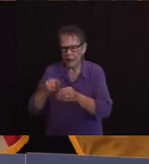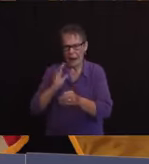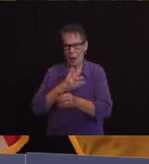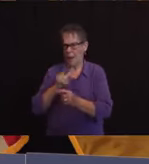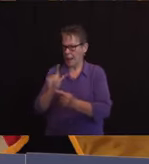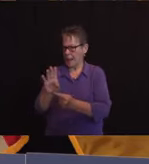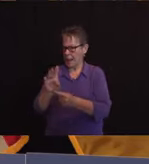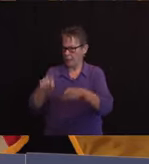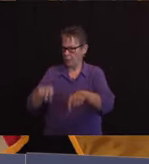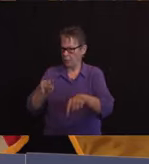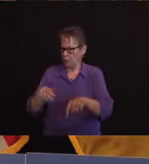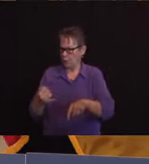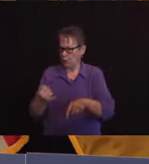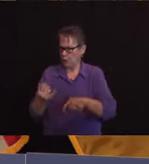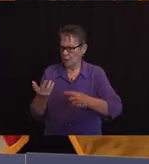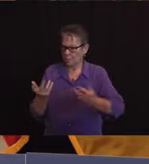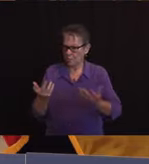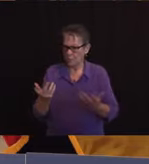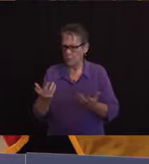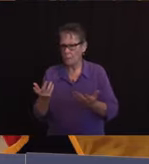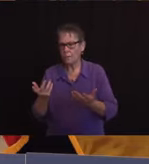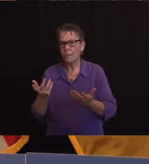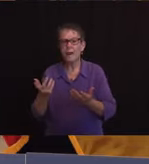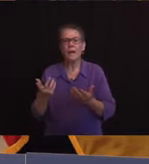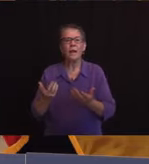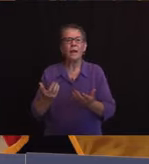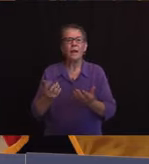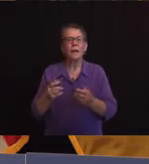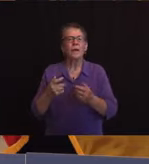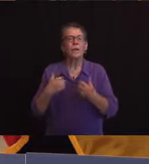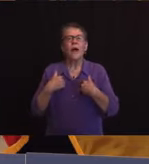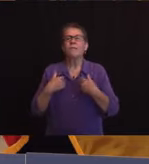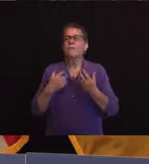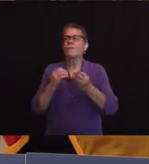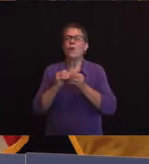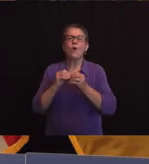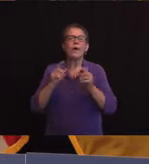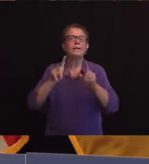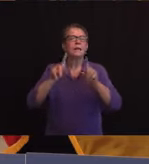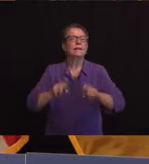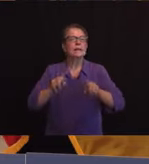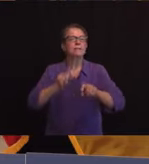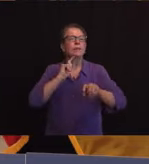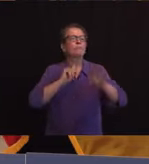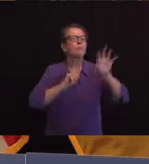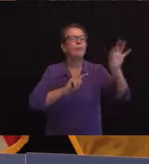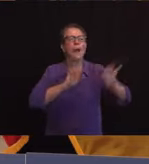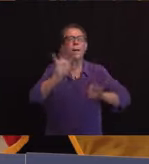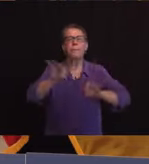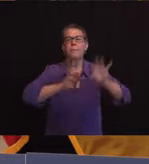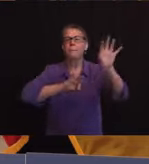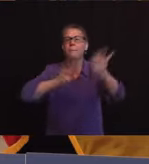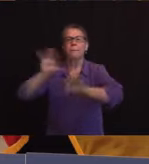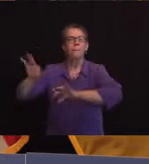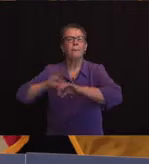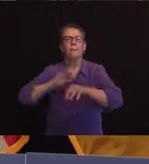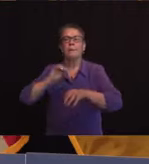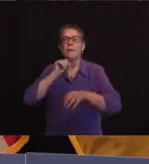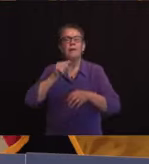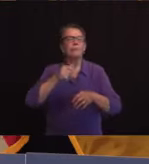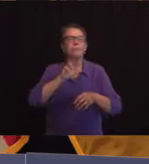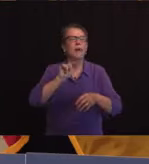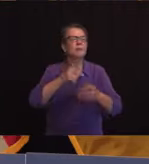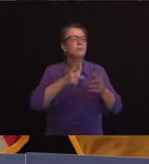expand, is more randomized testing because unless you randomly select samples from throughout the state, you don't have a